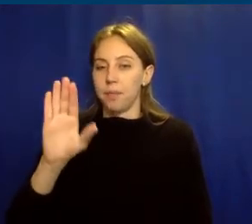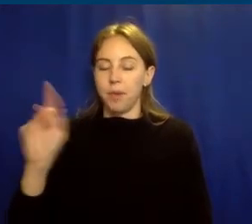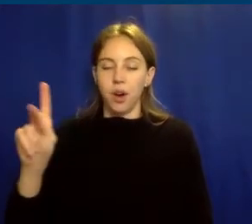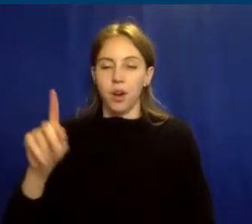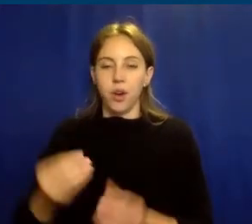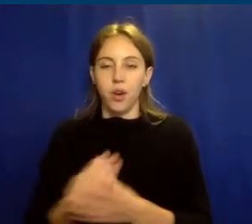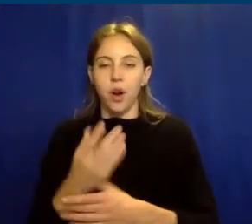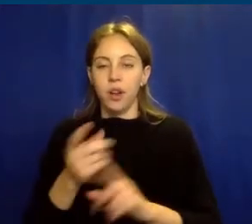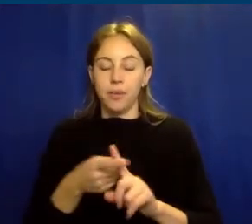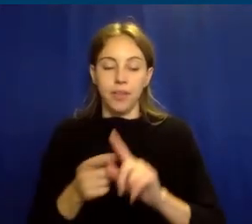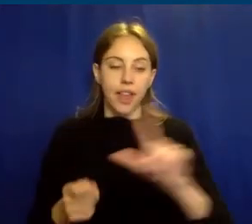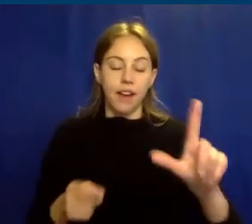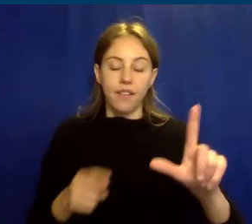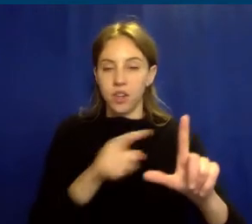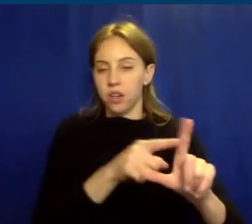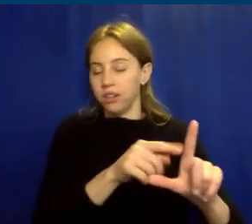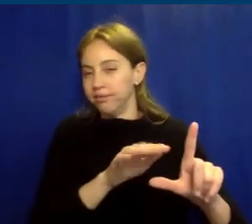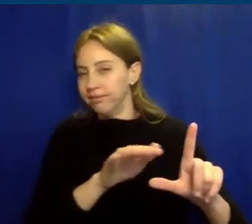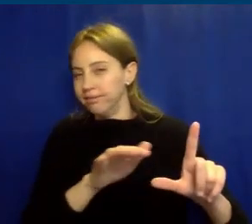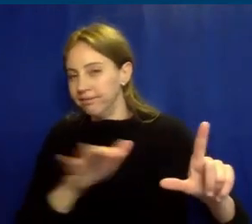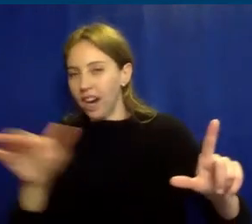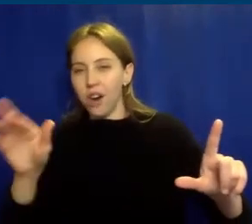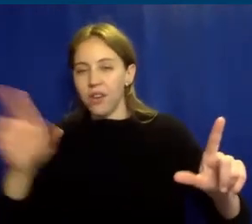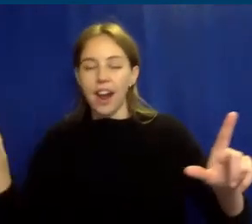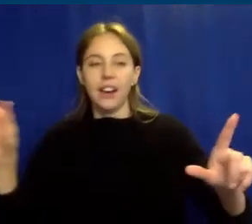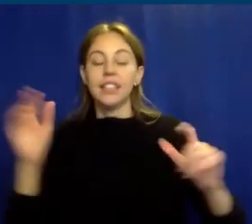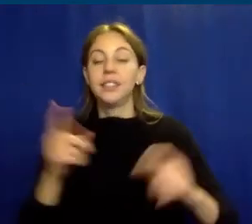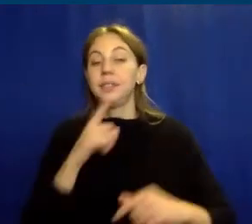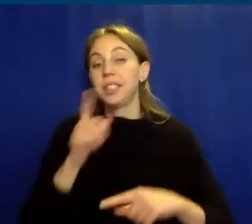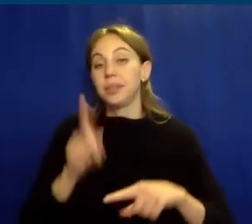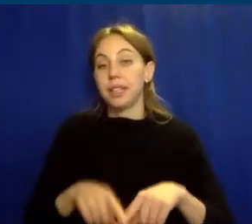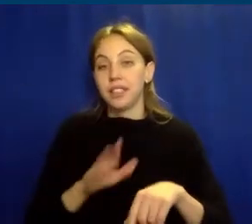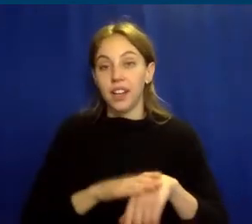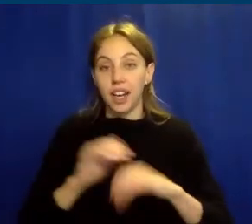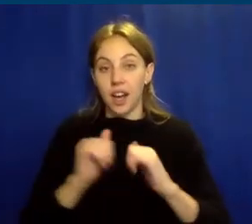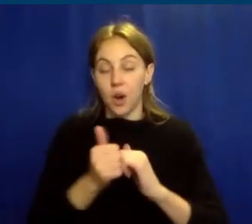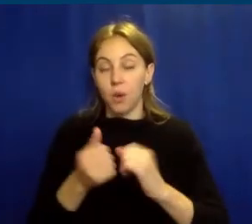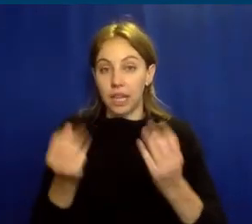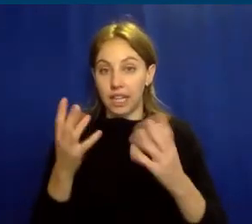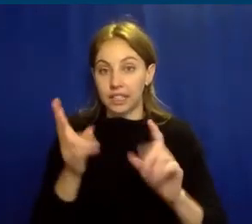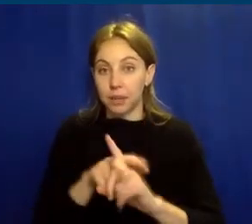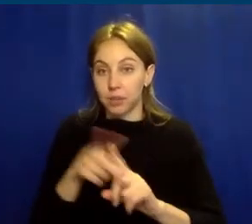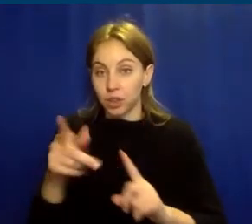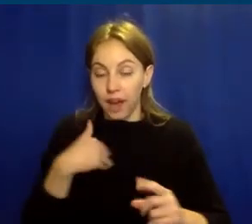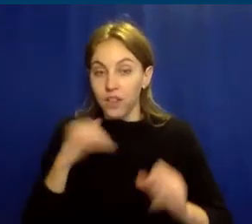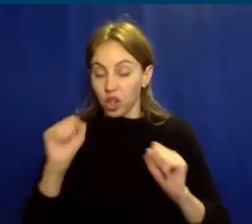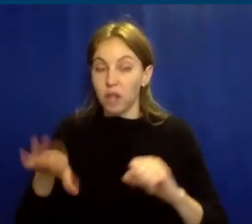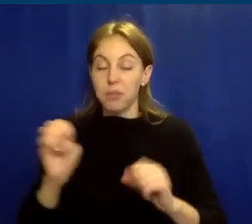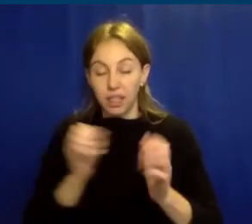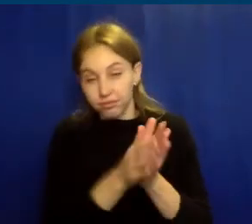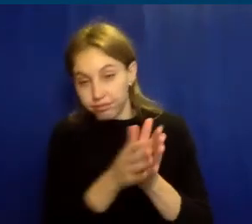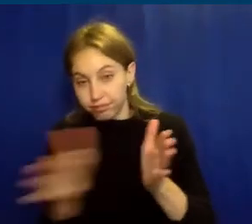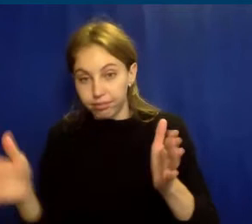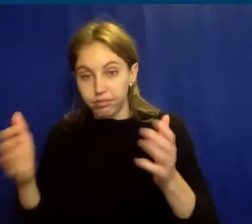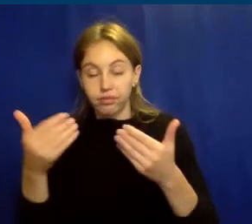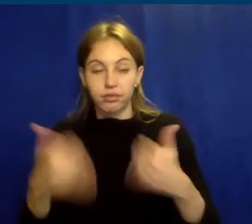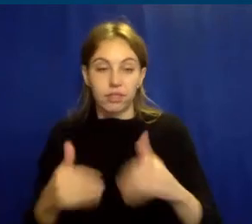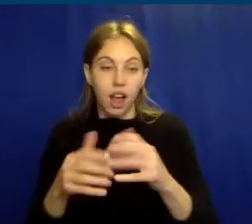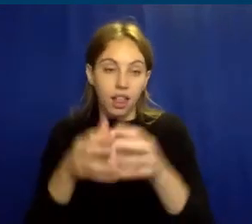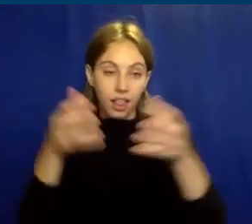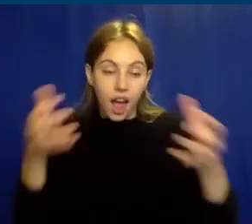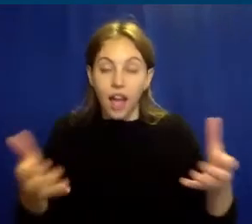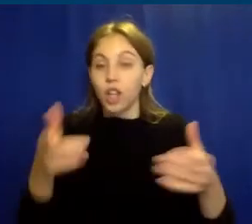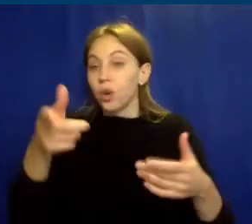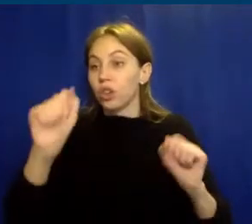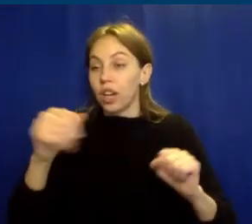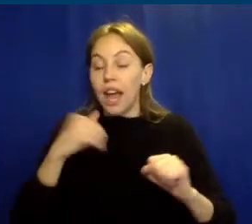right, and it could be very long. It depends on how many assignments you have, but it could be a lot. And you also have a lot of students. So it could become